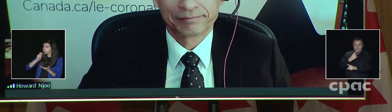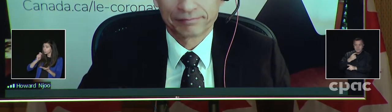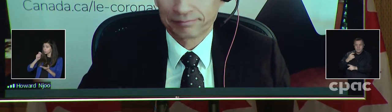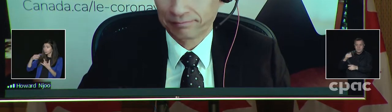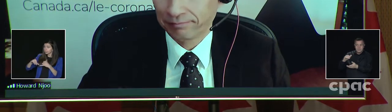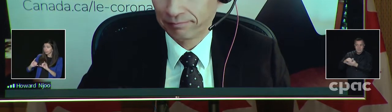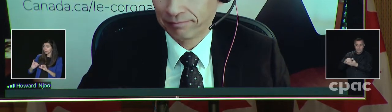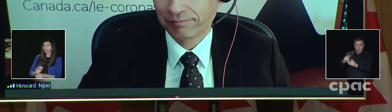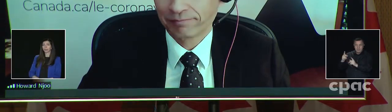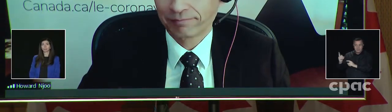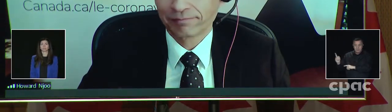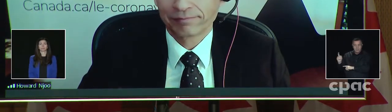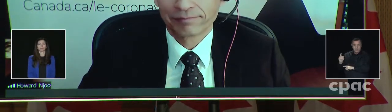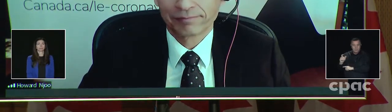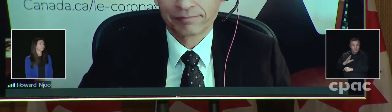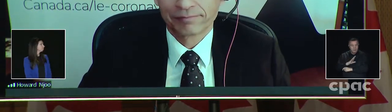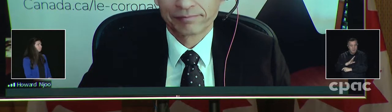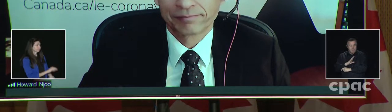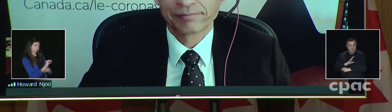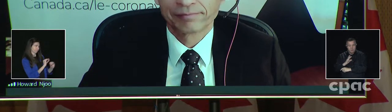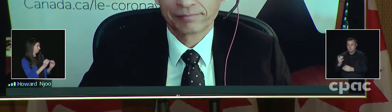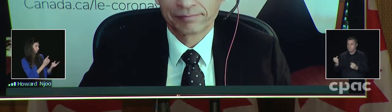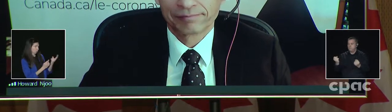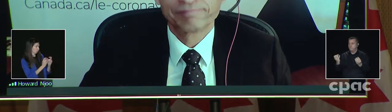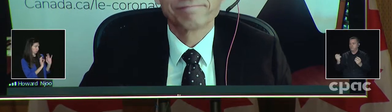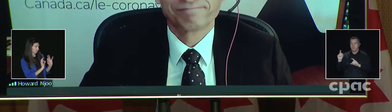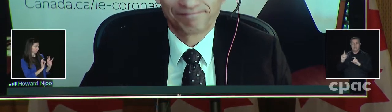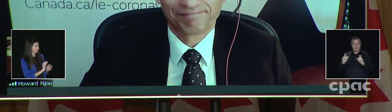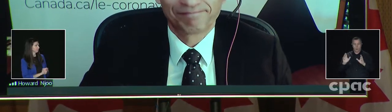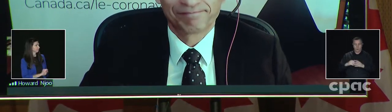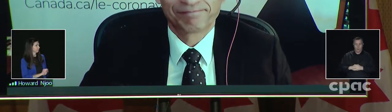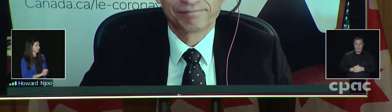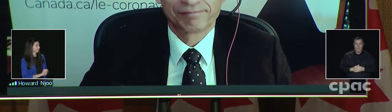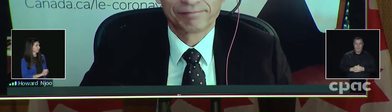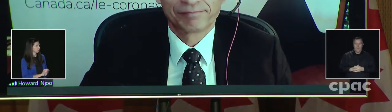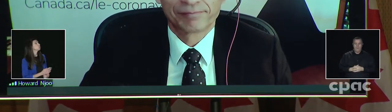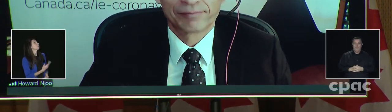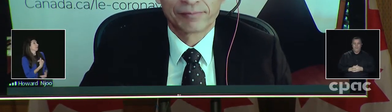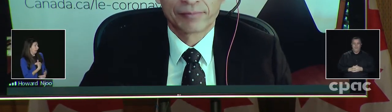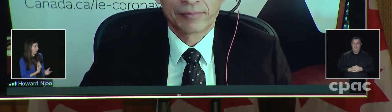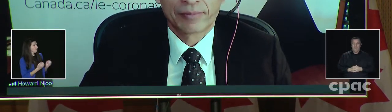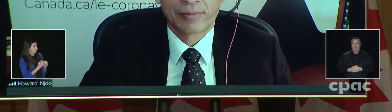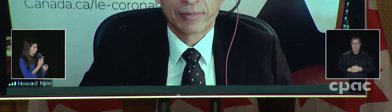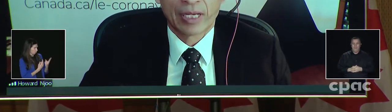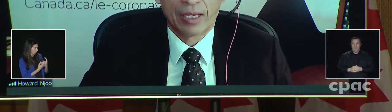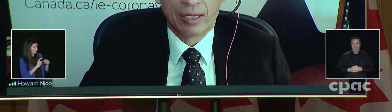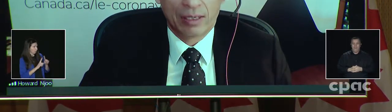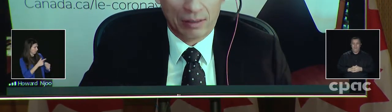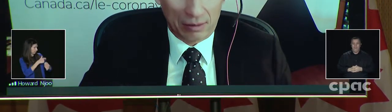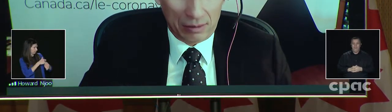We have more questions. No questions? Okay. Then we do have more questions.